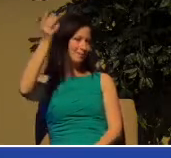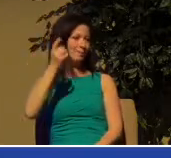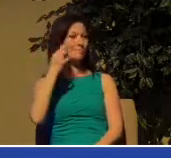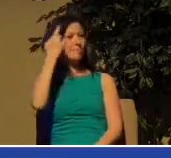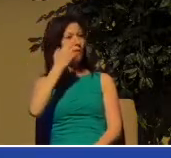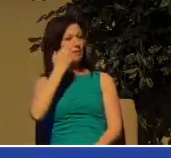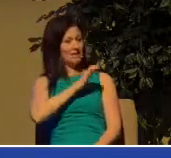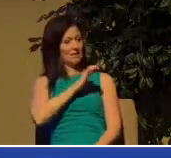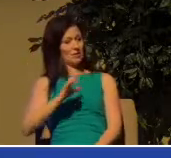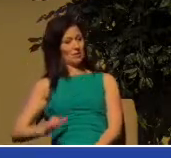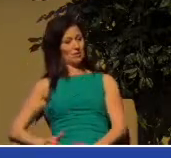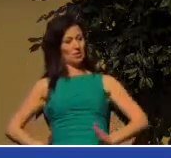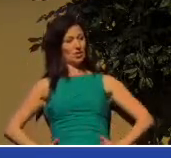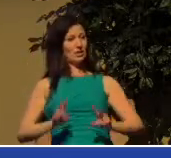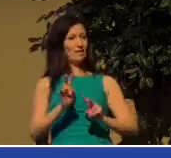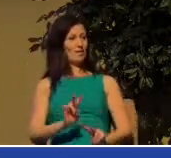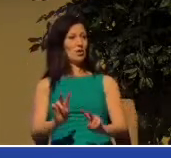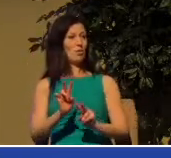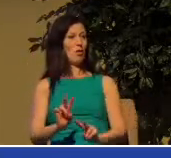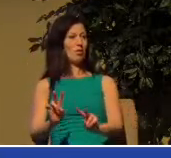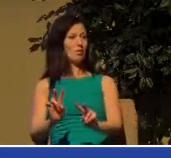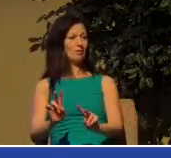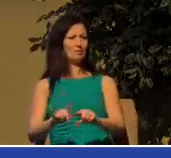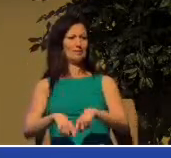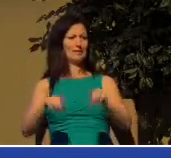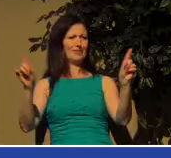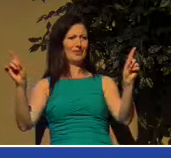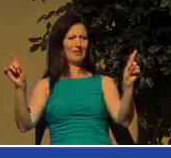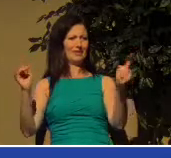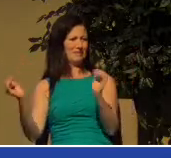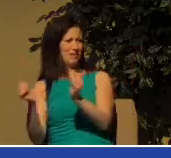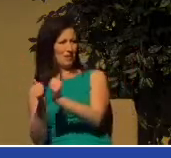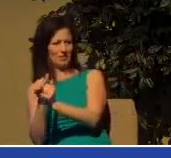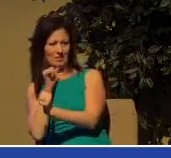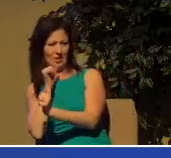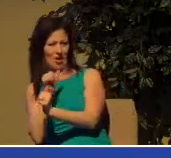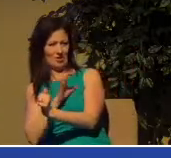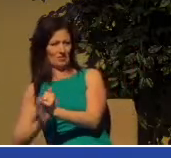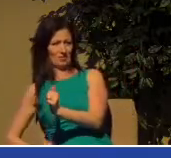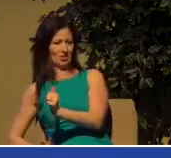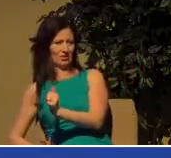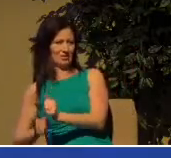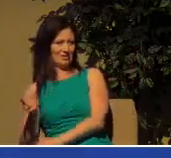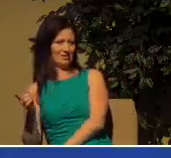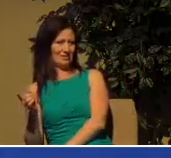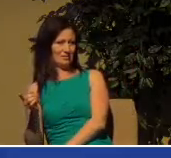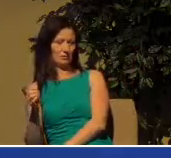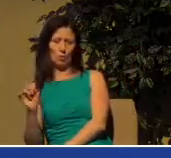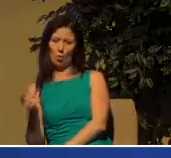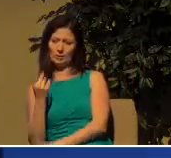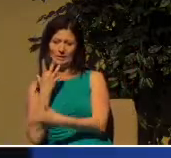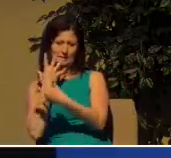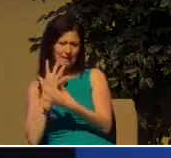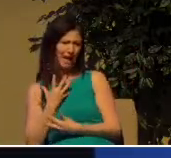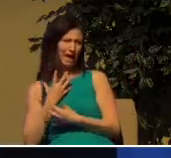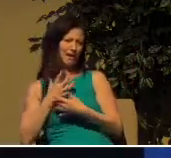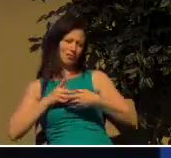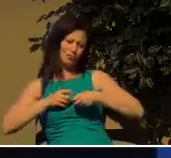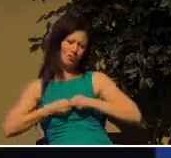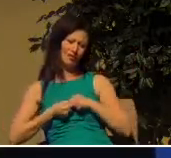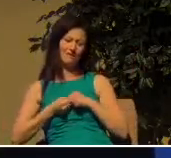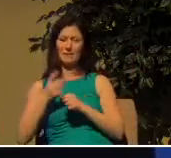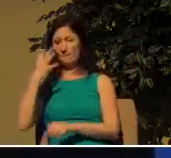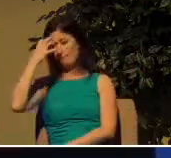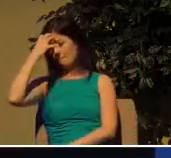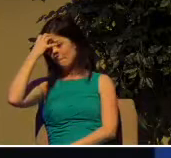funerals so different from non-Christian funerals. Non-Christian funerals only have grief and they can only have the memory of